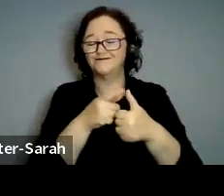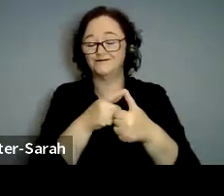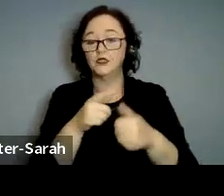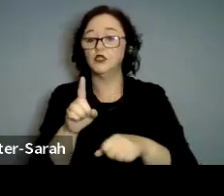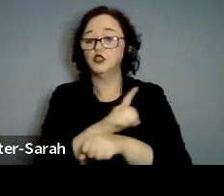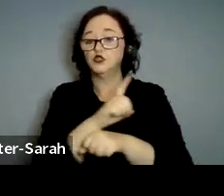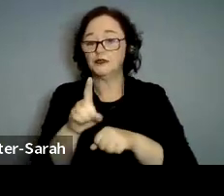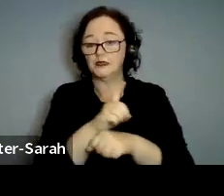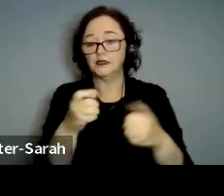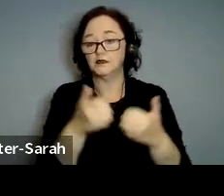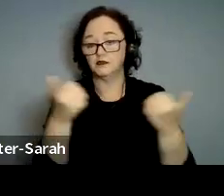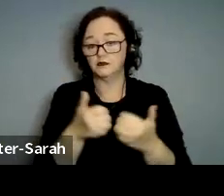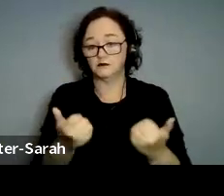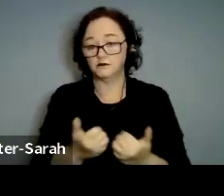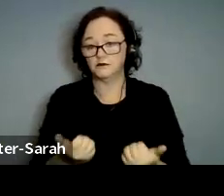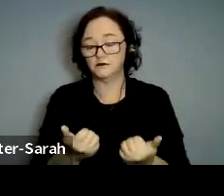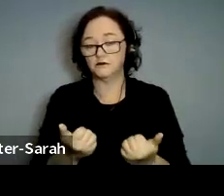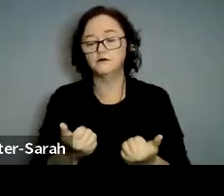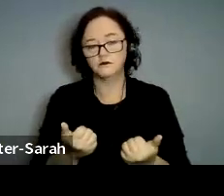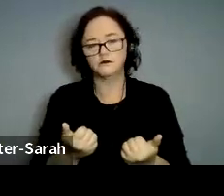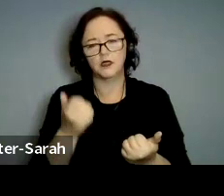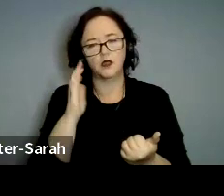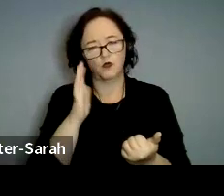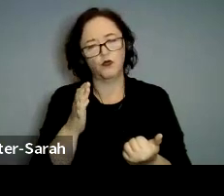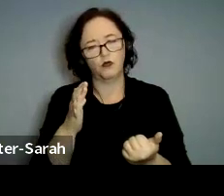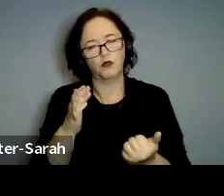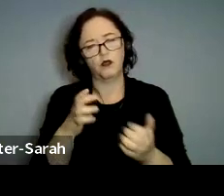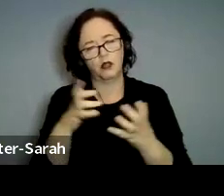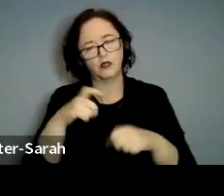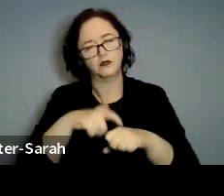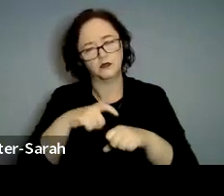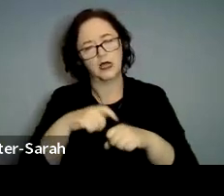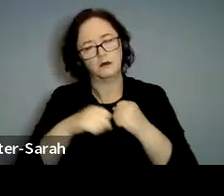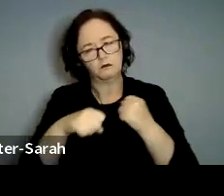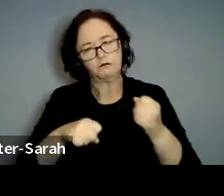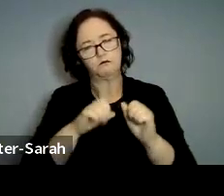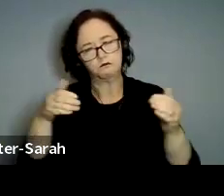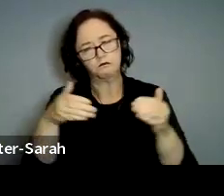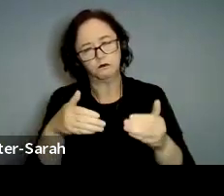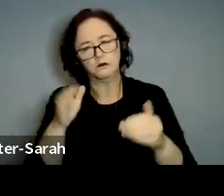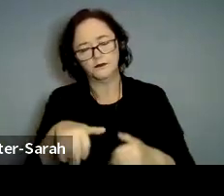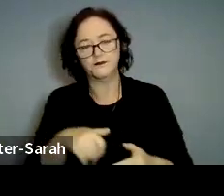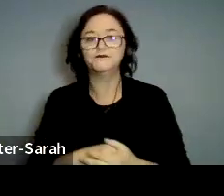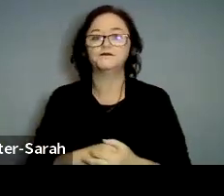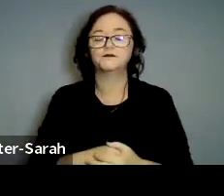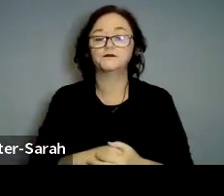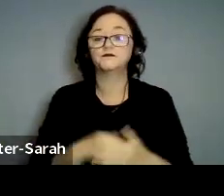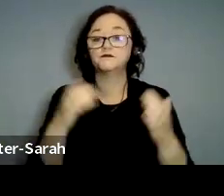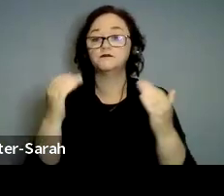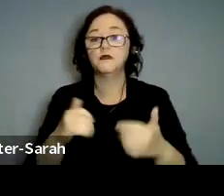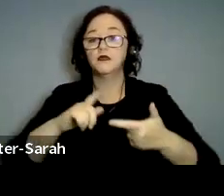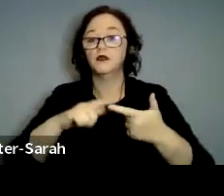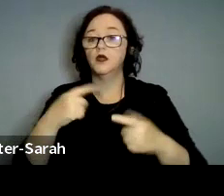and that's where we're going to spend the rest of the time in this area. So I'm going to pause on that for a moment. Proper authorization. If you